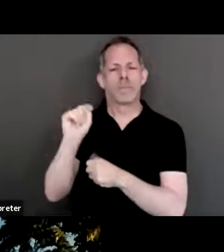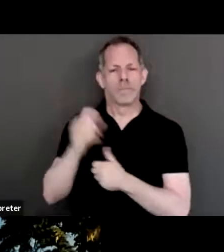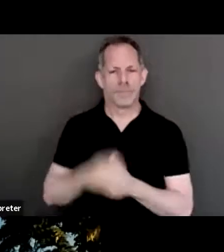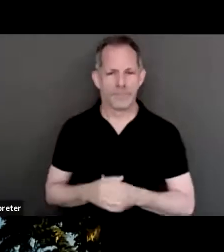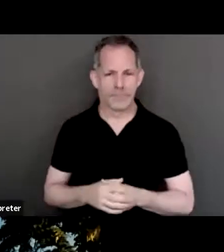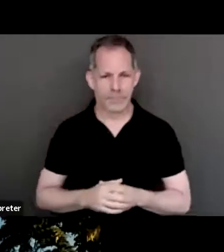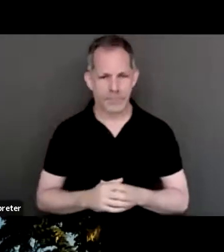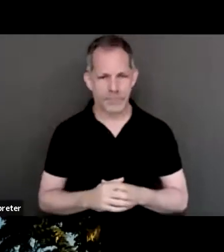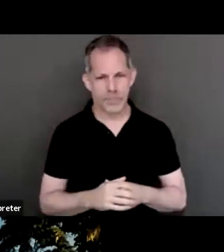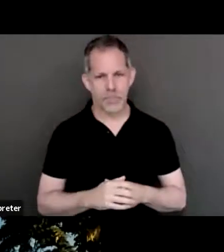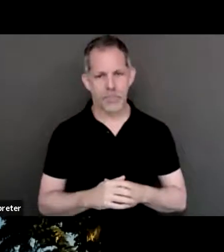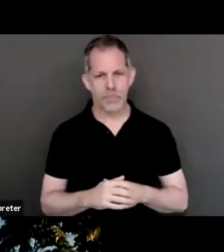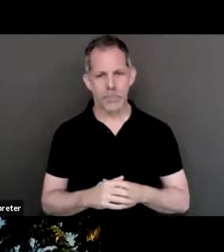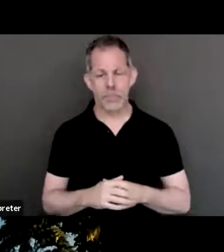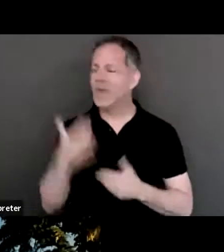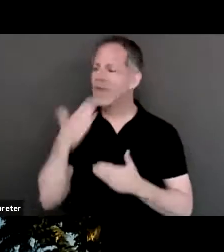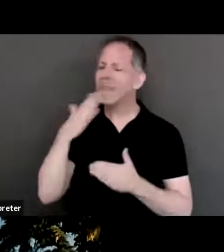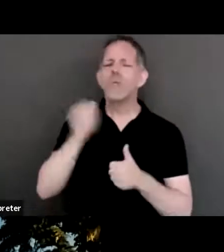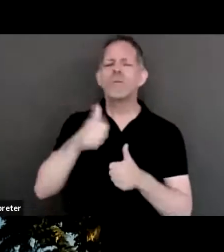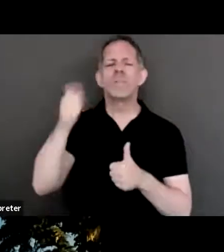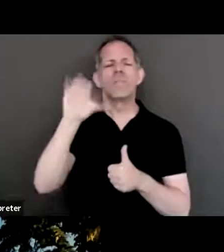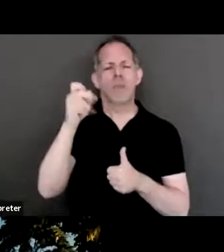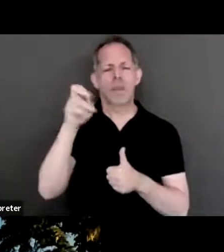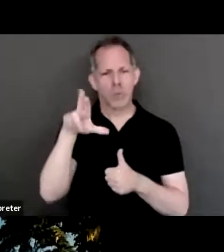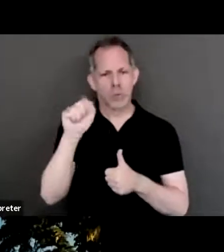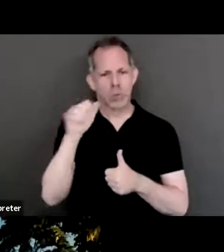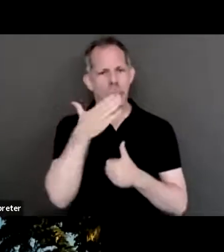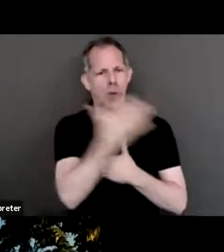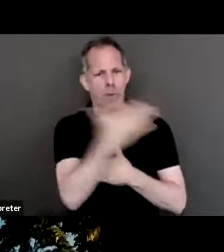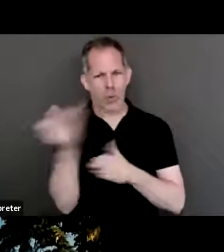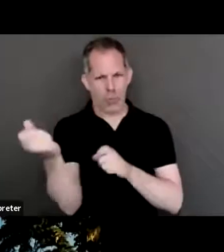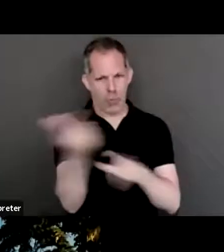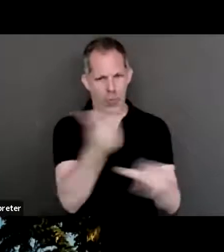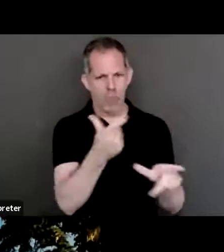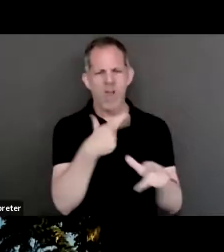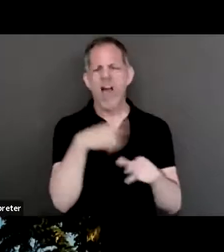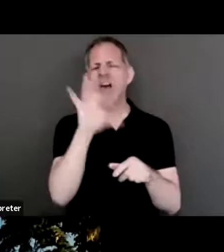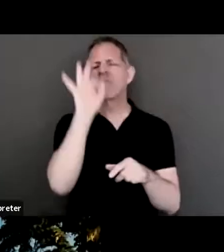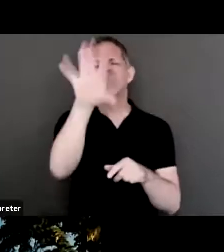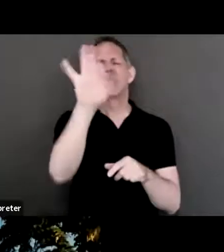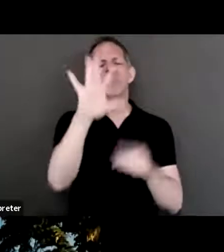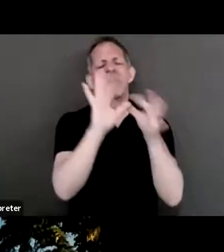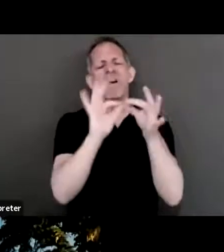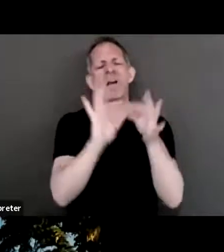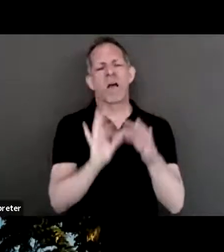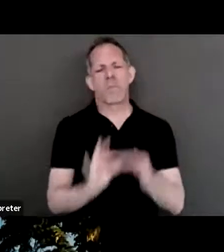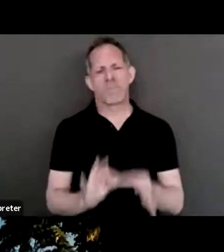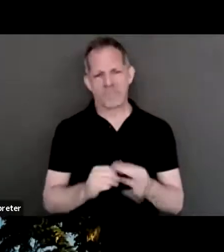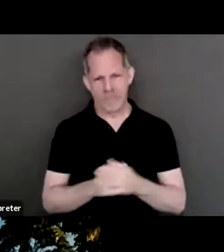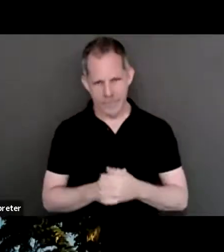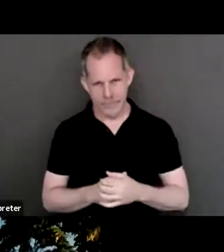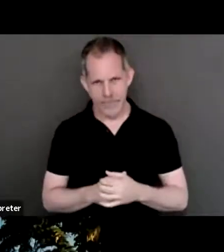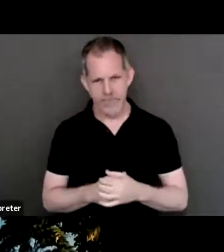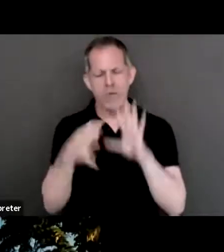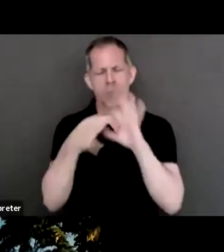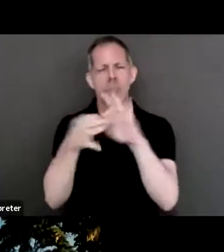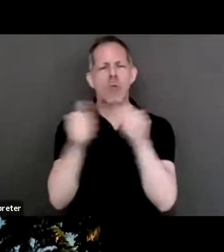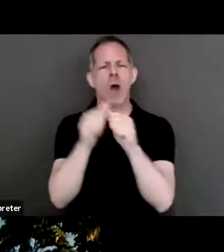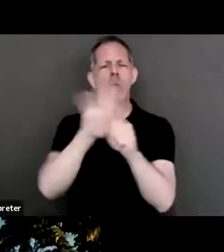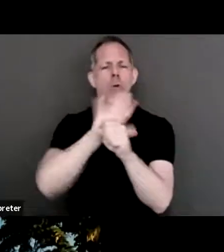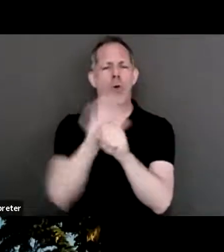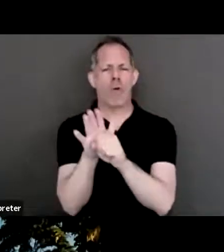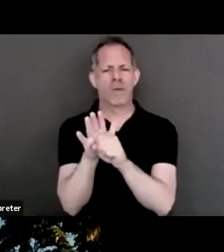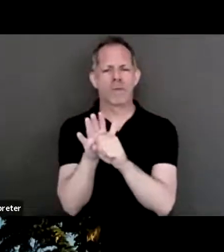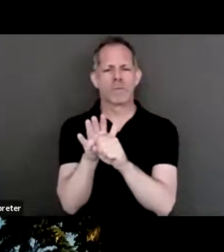everyone. I have just a couple of quick notes on the COVID front to add to Executive Summers' comments. Our 2-week case